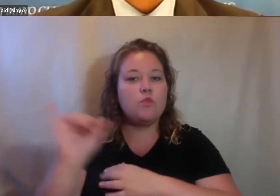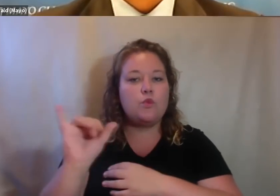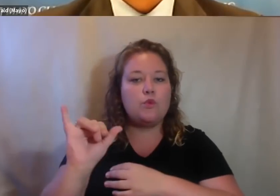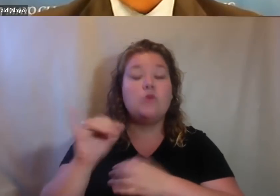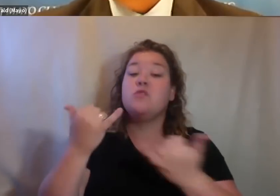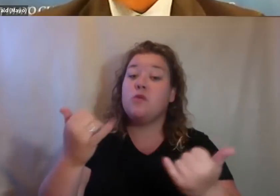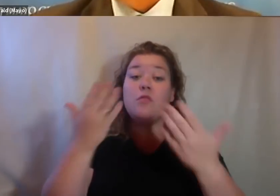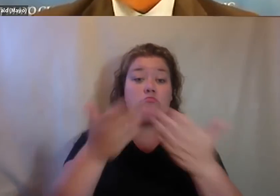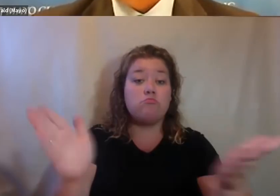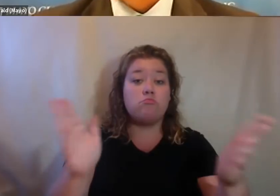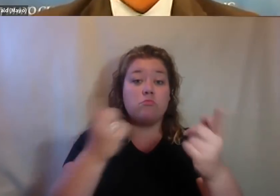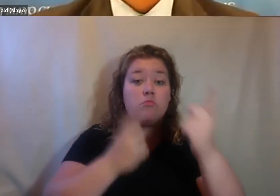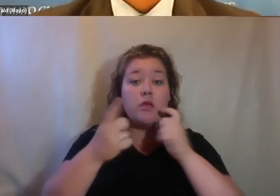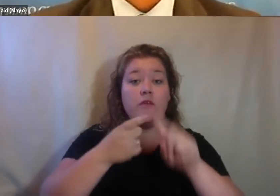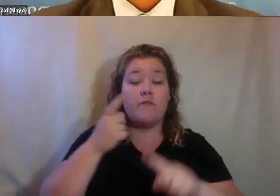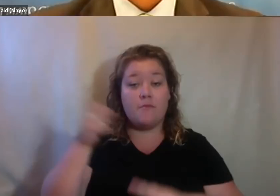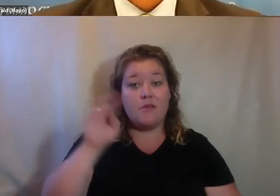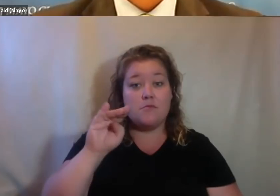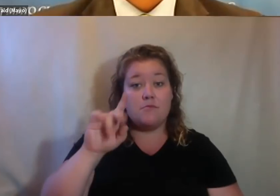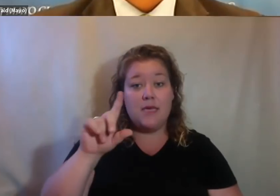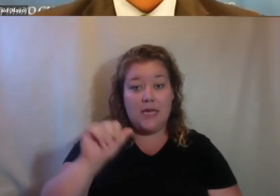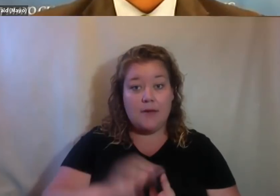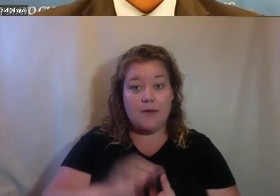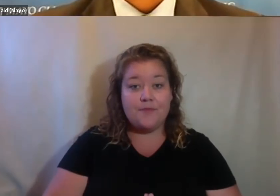for questions from our media partners.